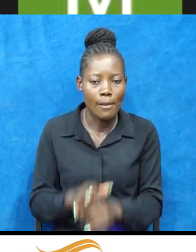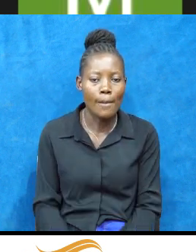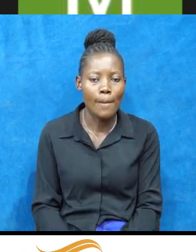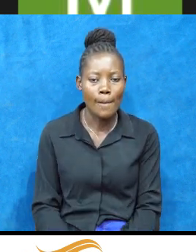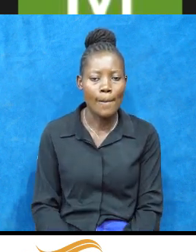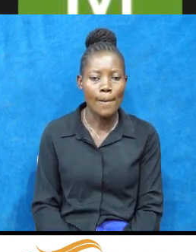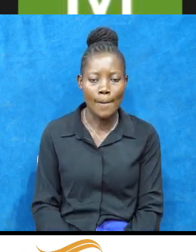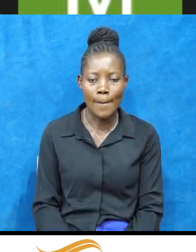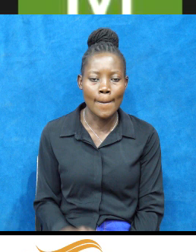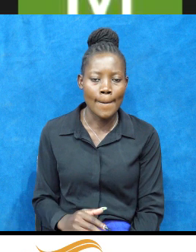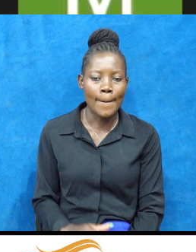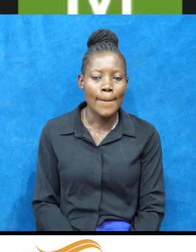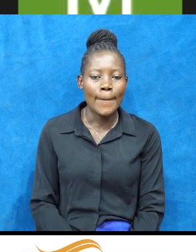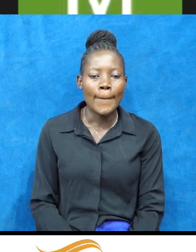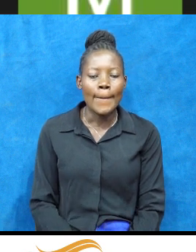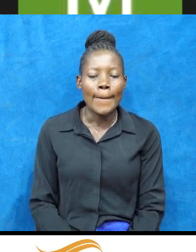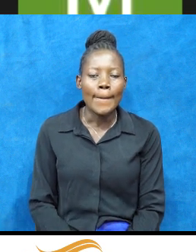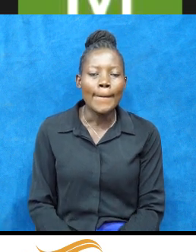much. My pleasure. My pleasure.